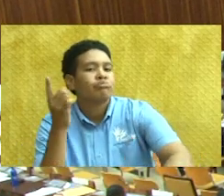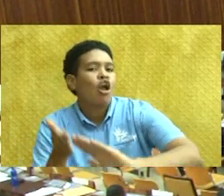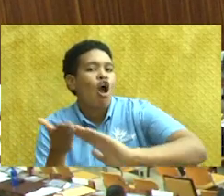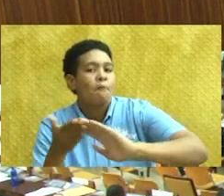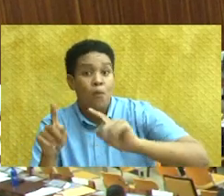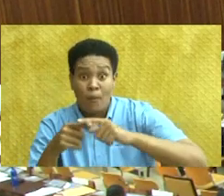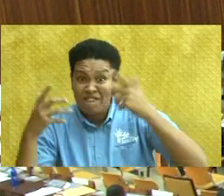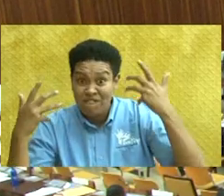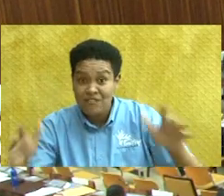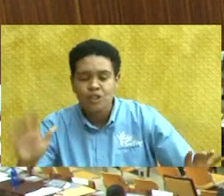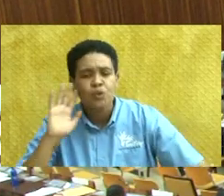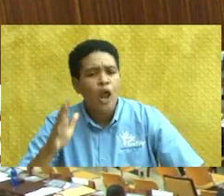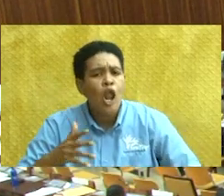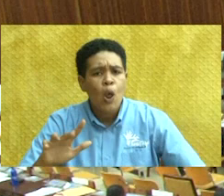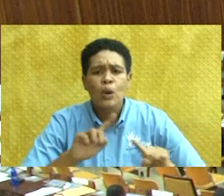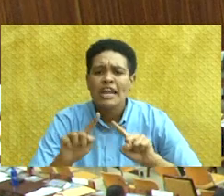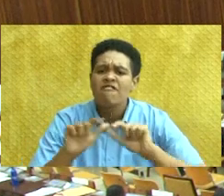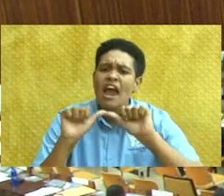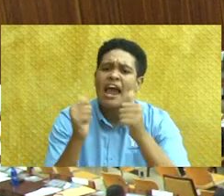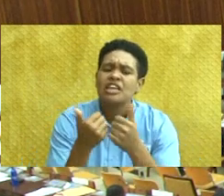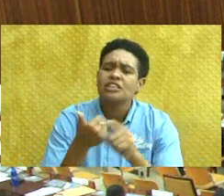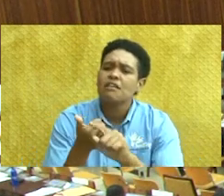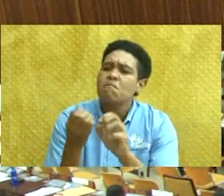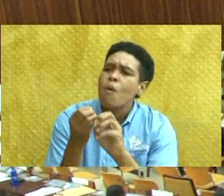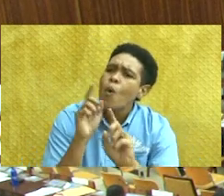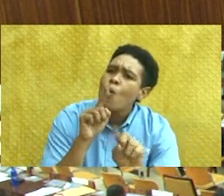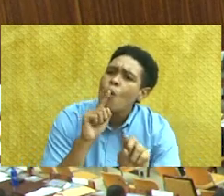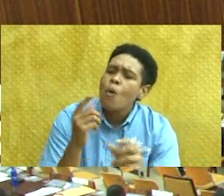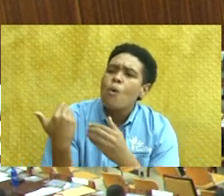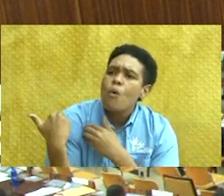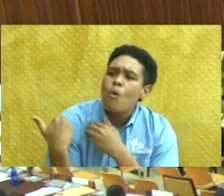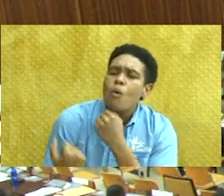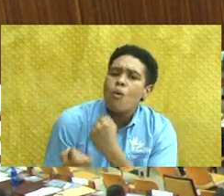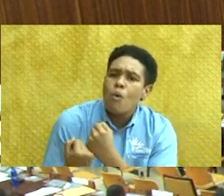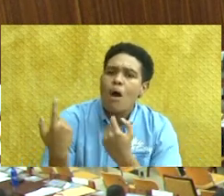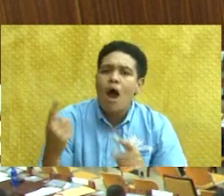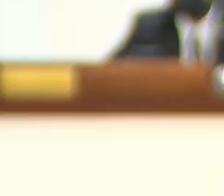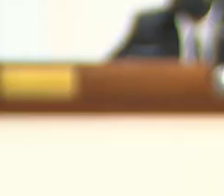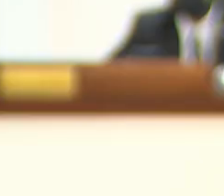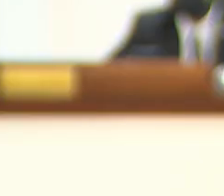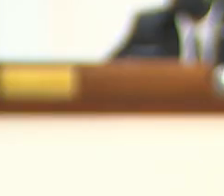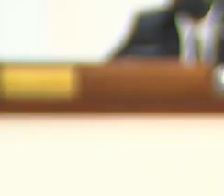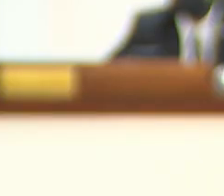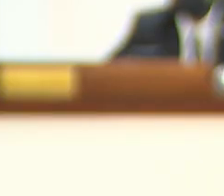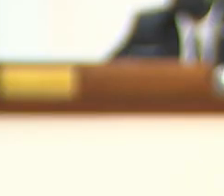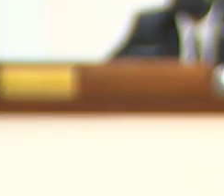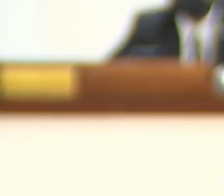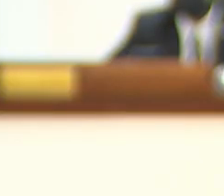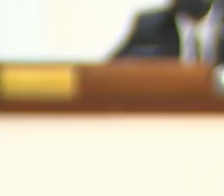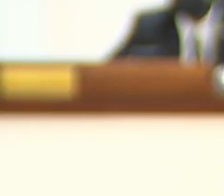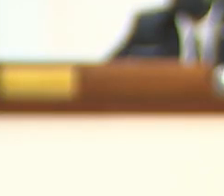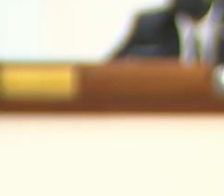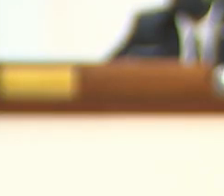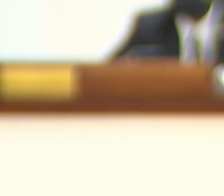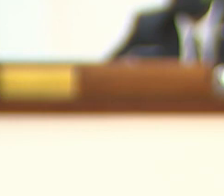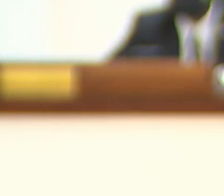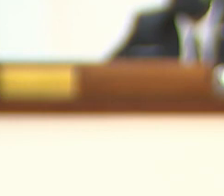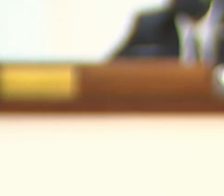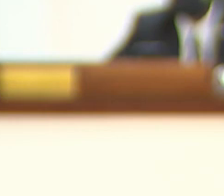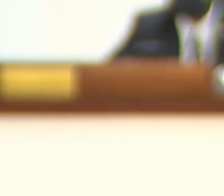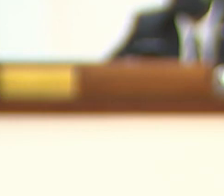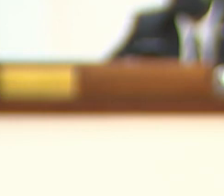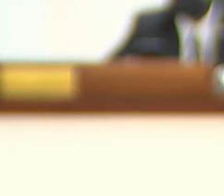would go before Parliament and a joint select committee would be established to discuss the legislation. The government is fully cognizant